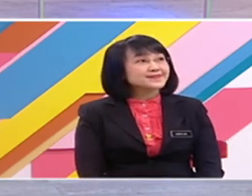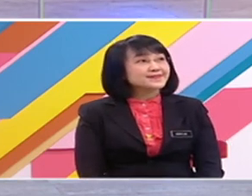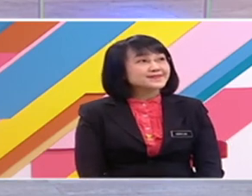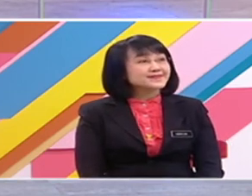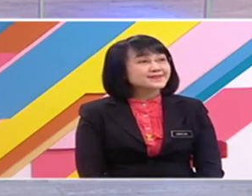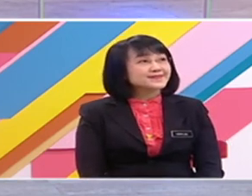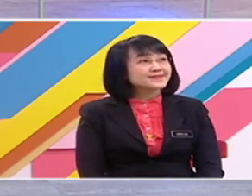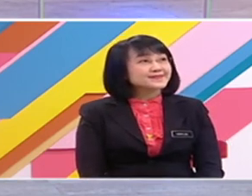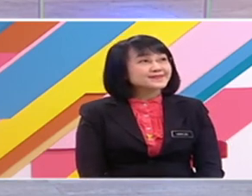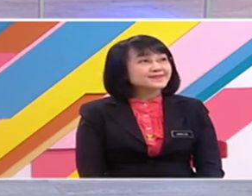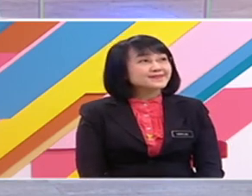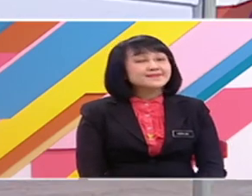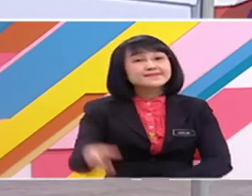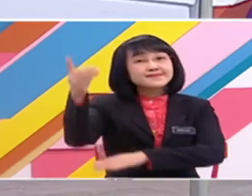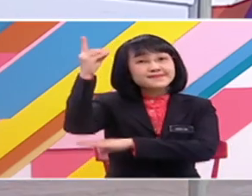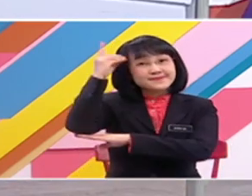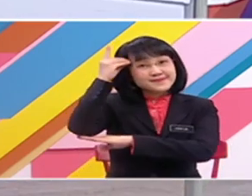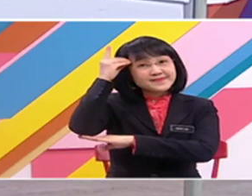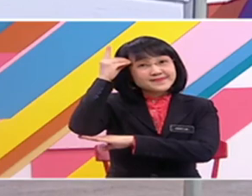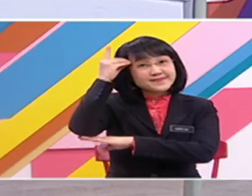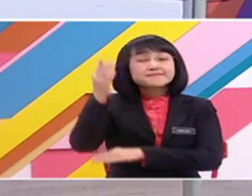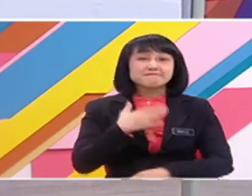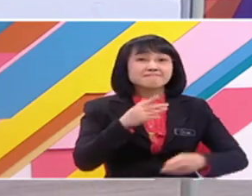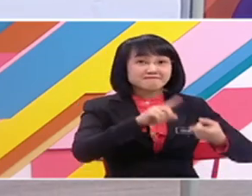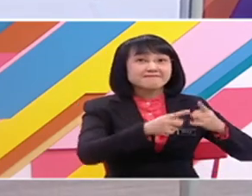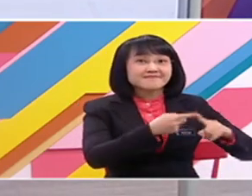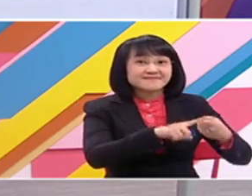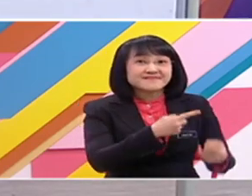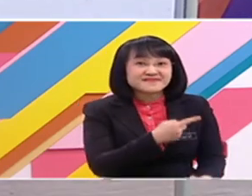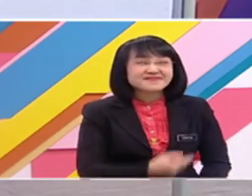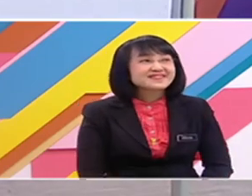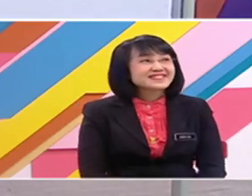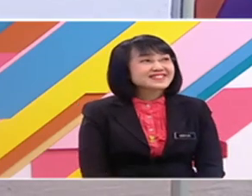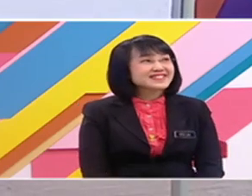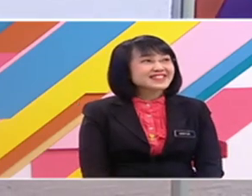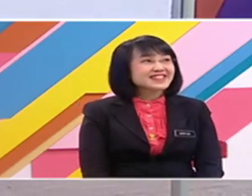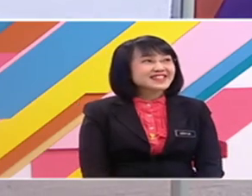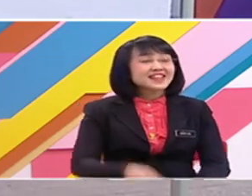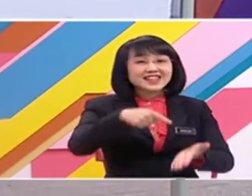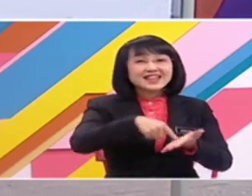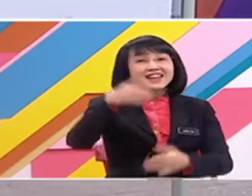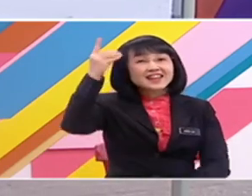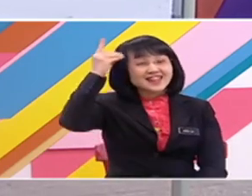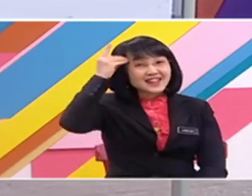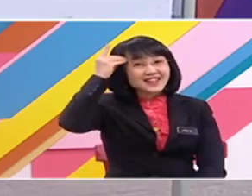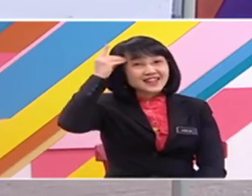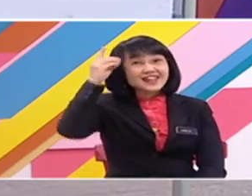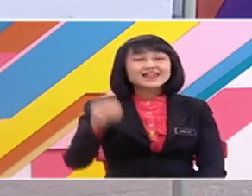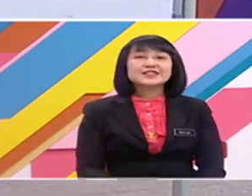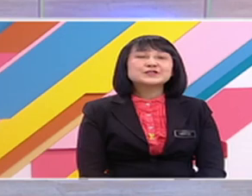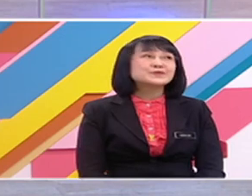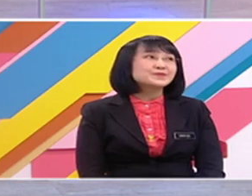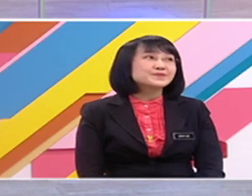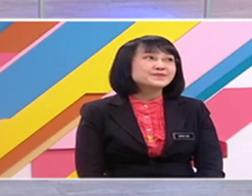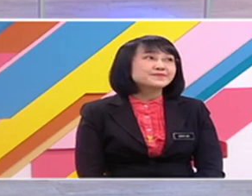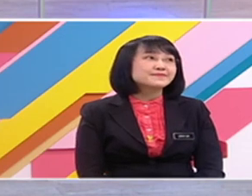This is... Dane. Dane is my friend, teacher. Okay, this is Dane. Okay, Dane, what did